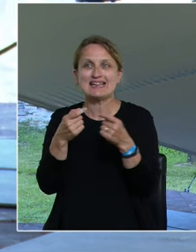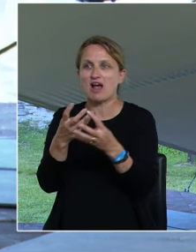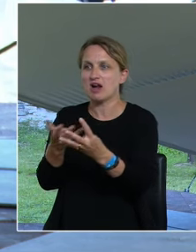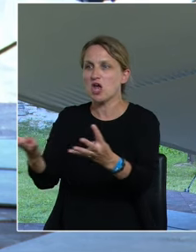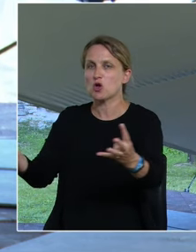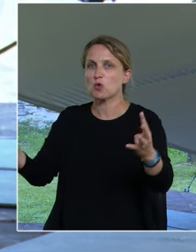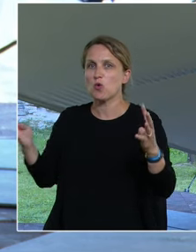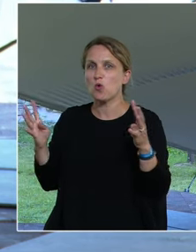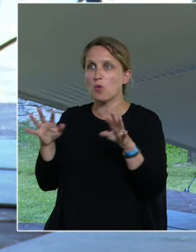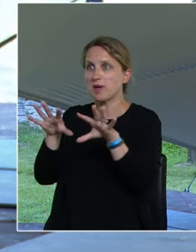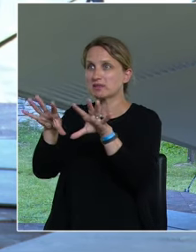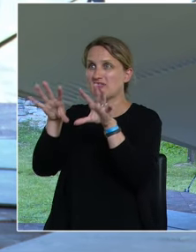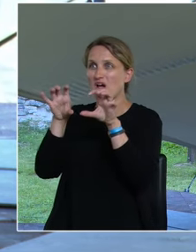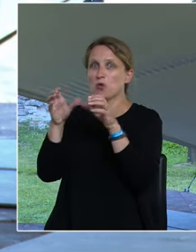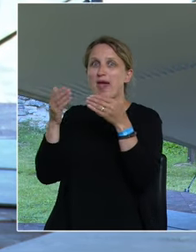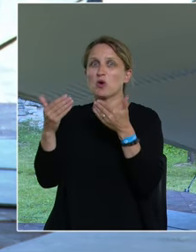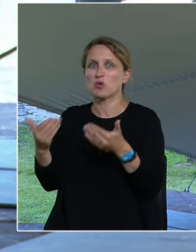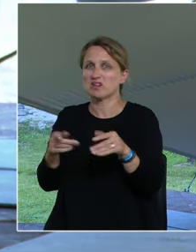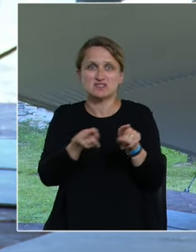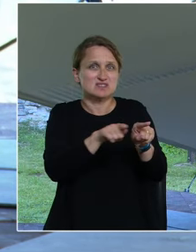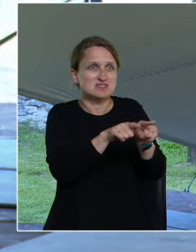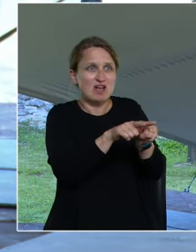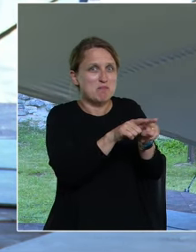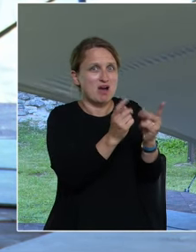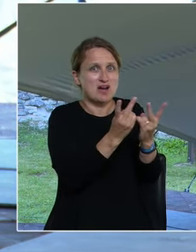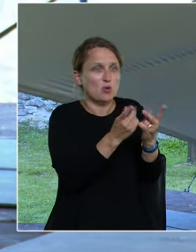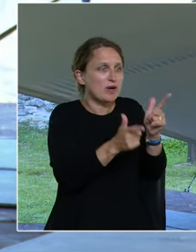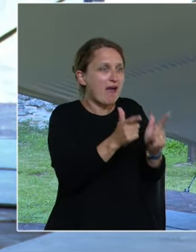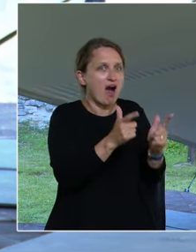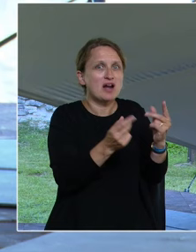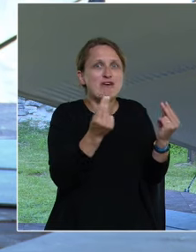spaces are exactly the same as in real spaces. Mm-hmm.